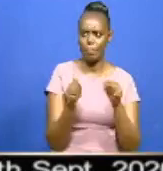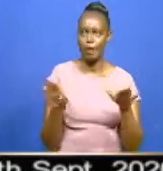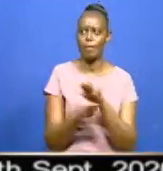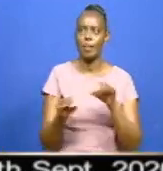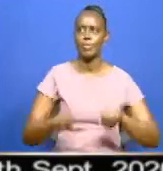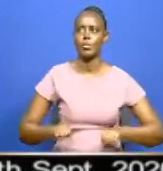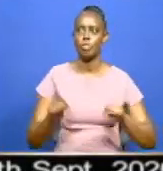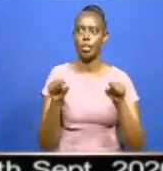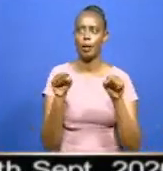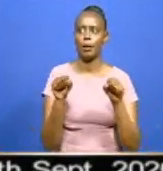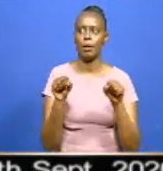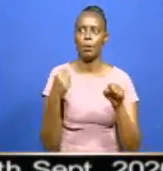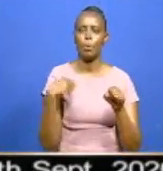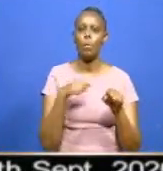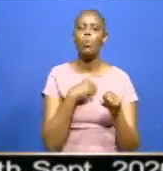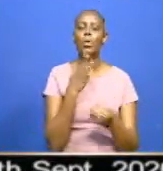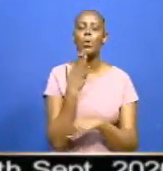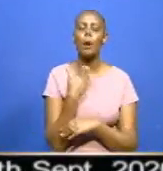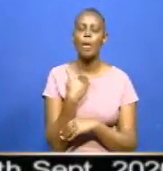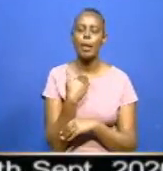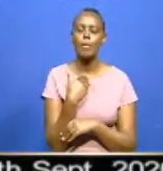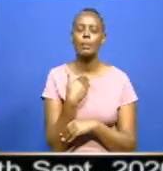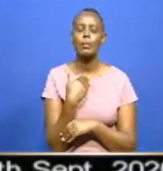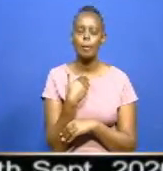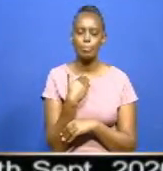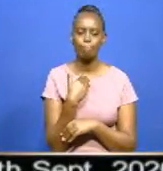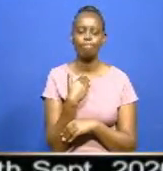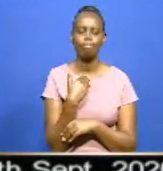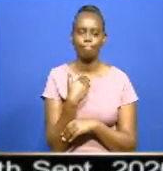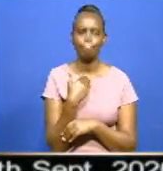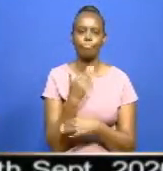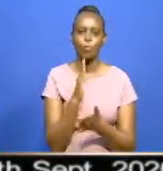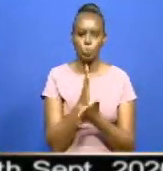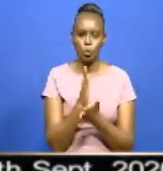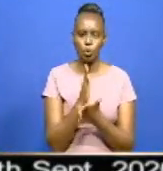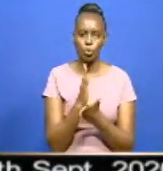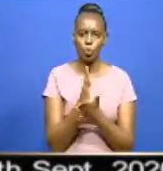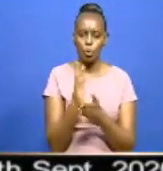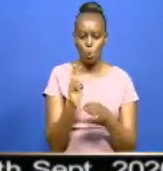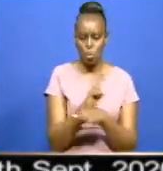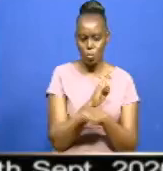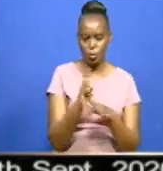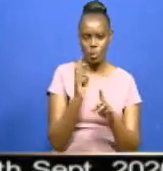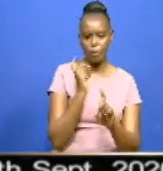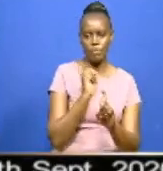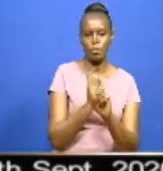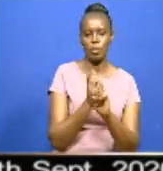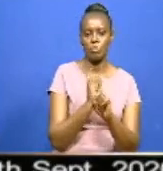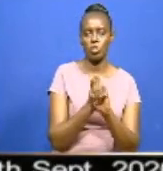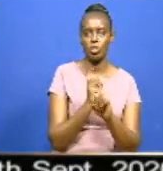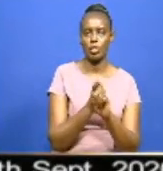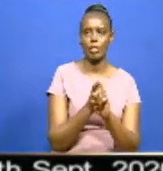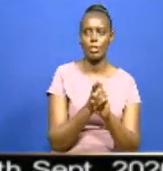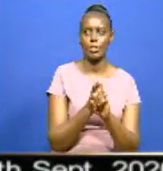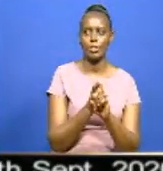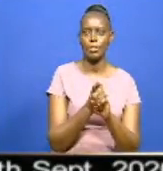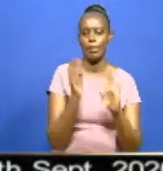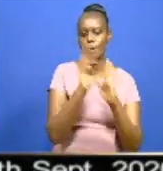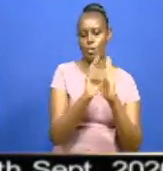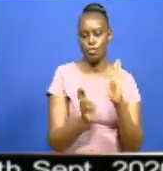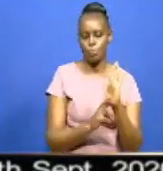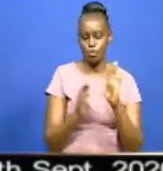chair, we want to be seen to observe statutory